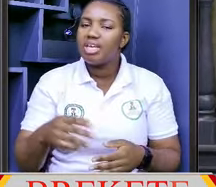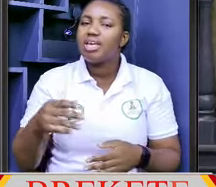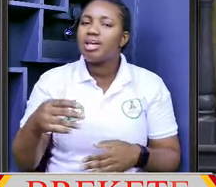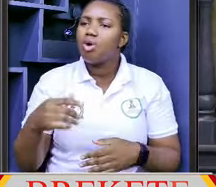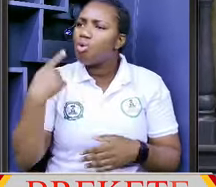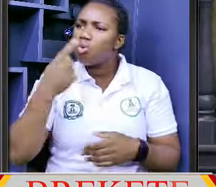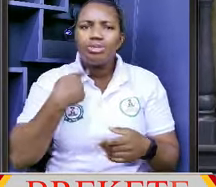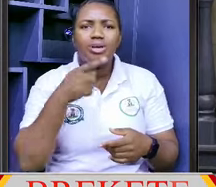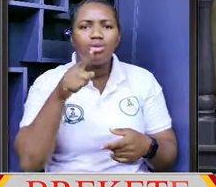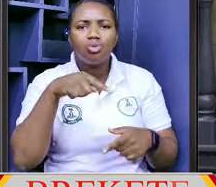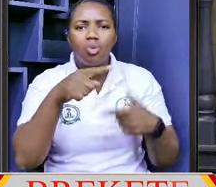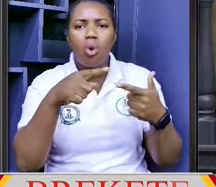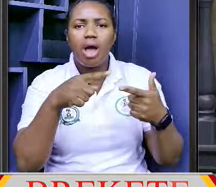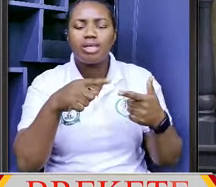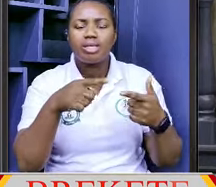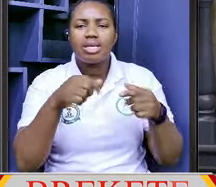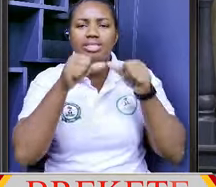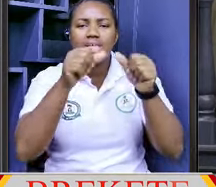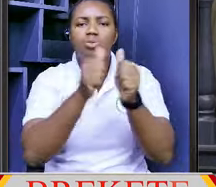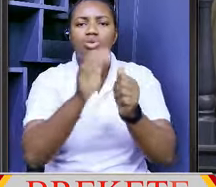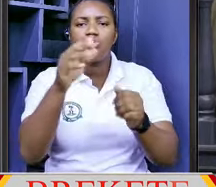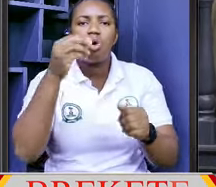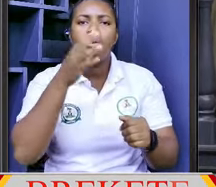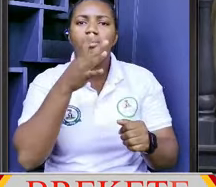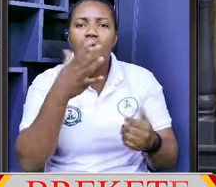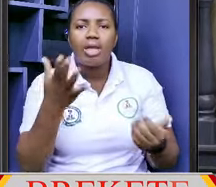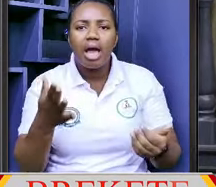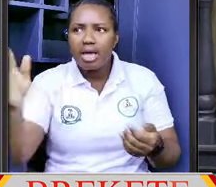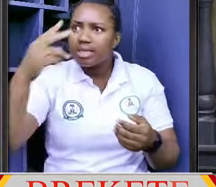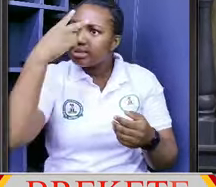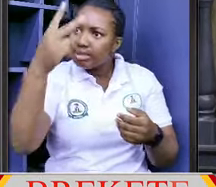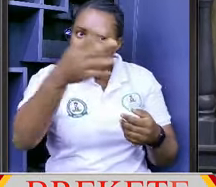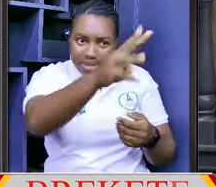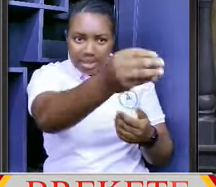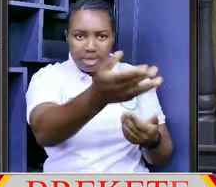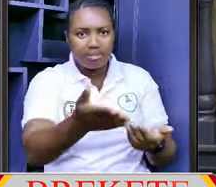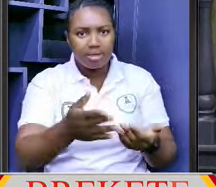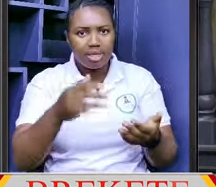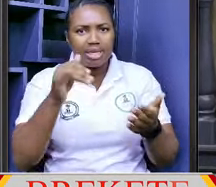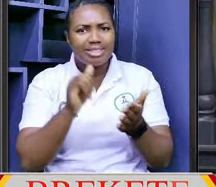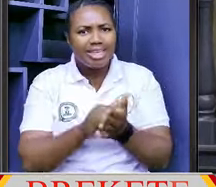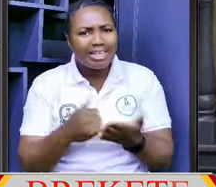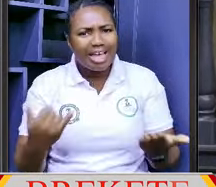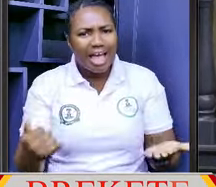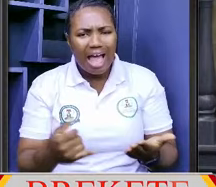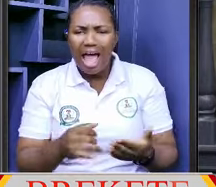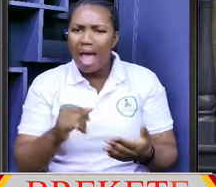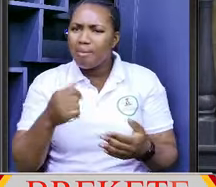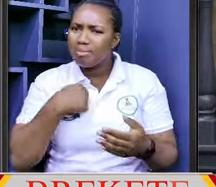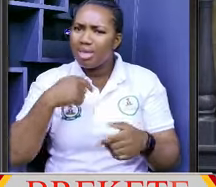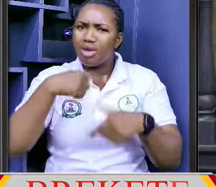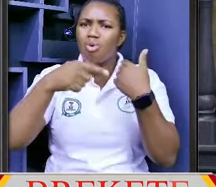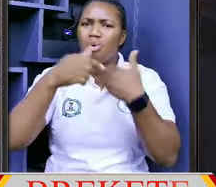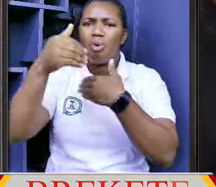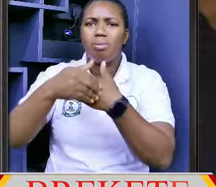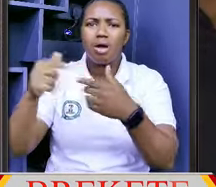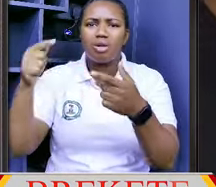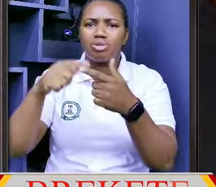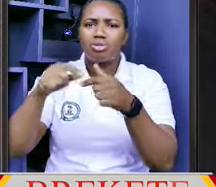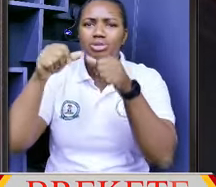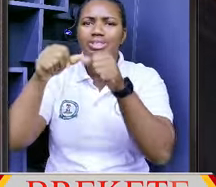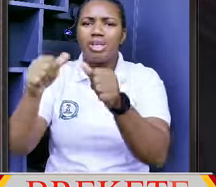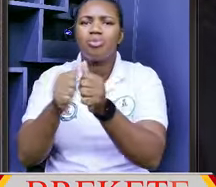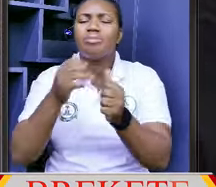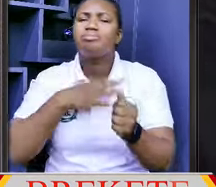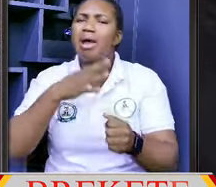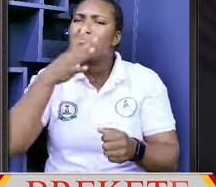This is my sir, my husband brother. I said, go and stay with my mother again. Is it not backwardness? I'm not going forward, I'm going